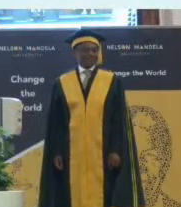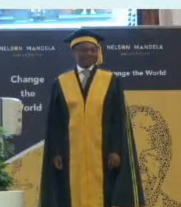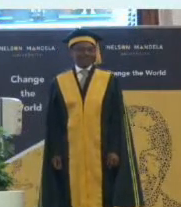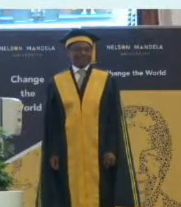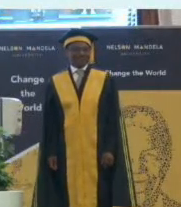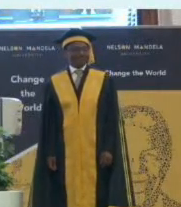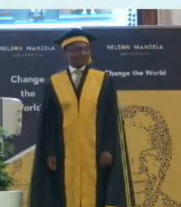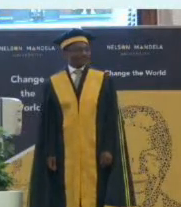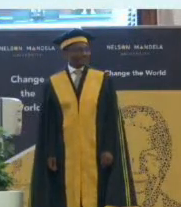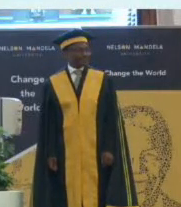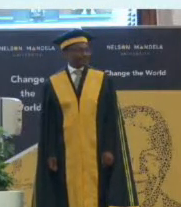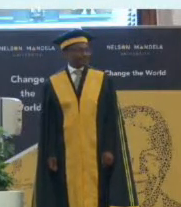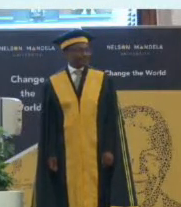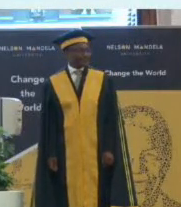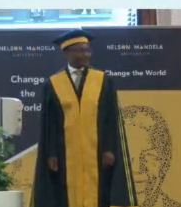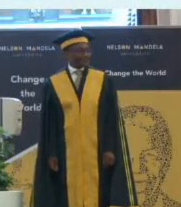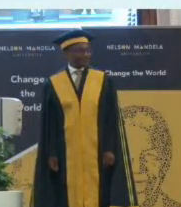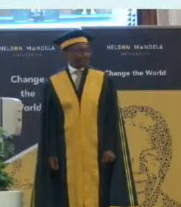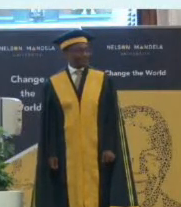Cameron Tamika Muller.